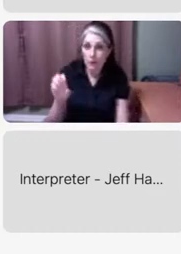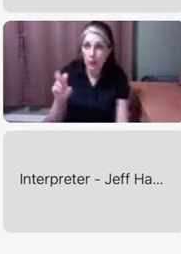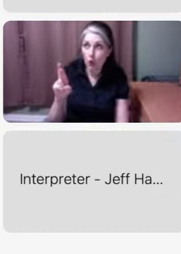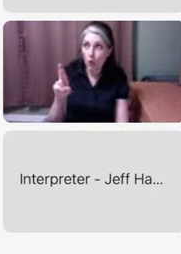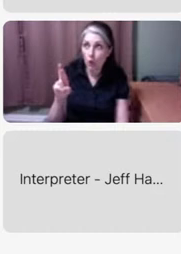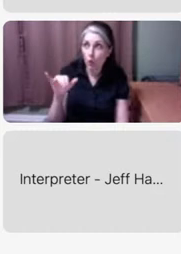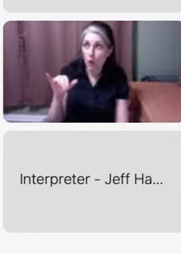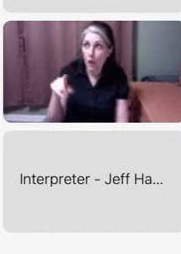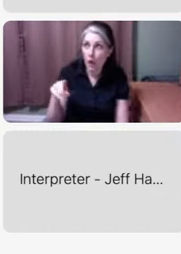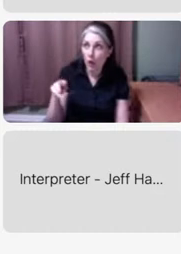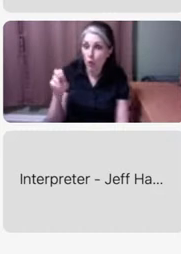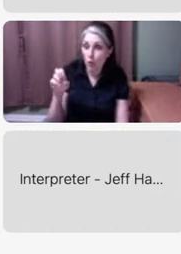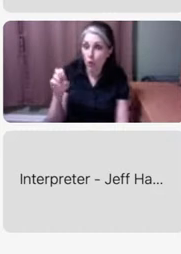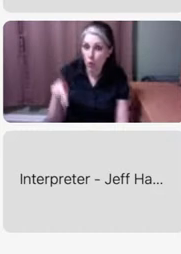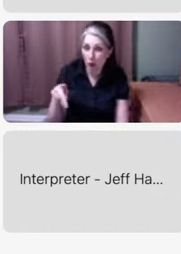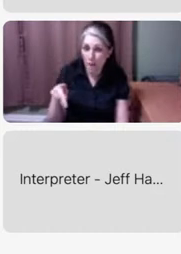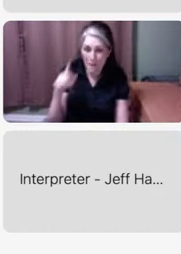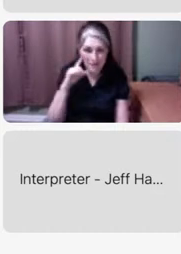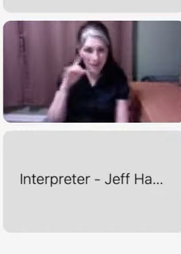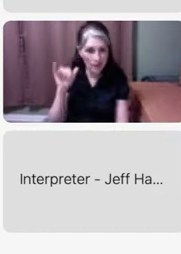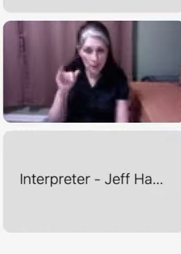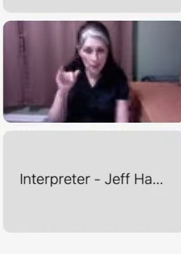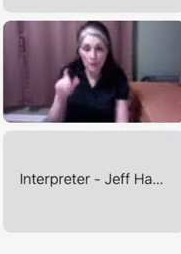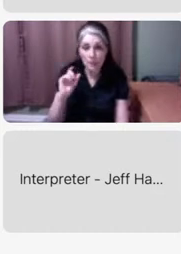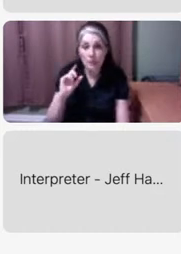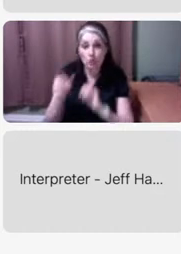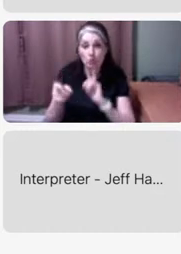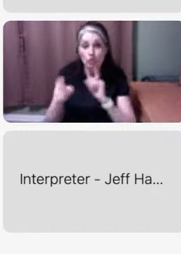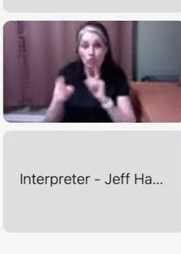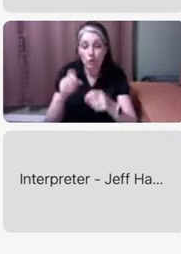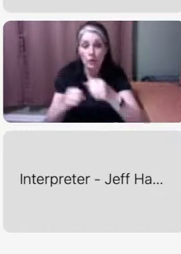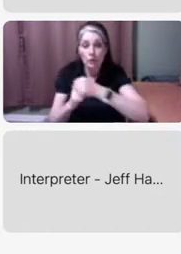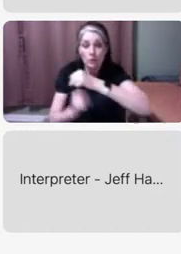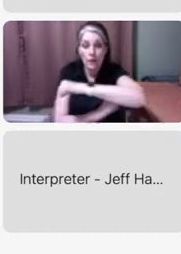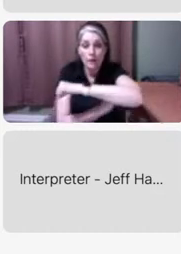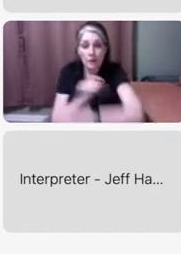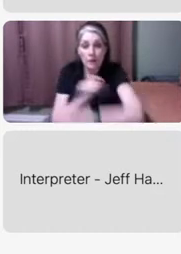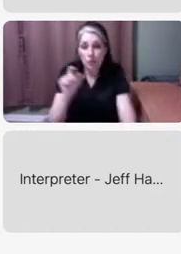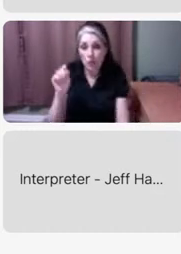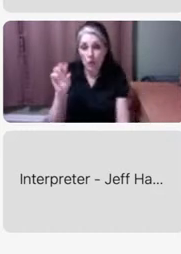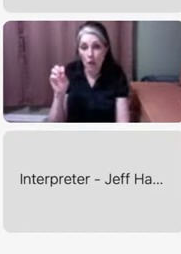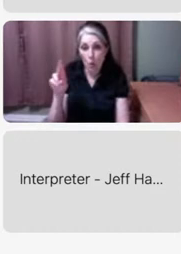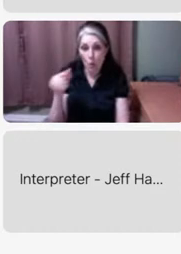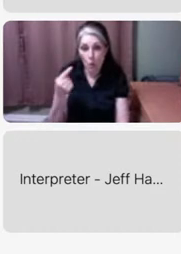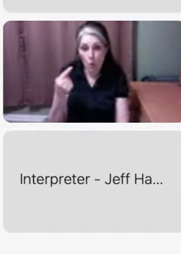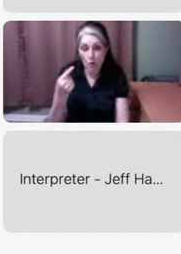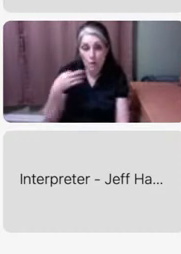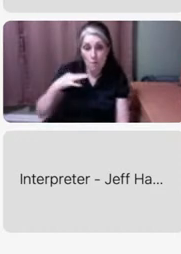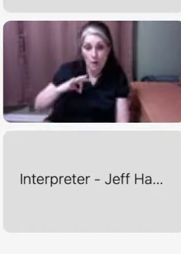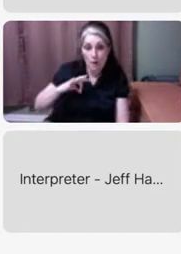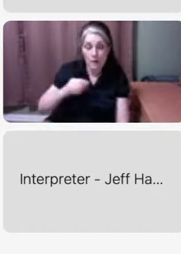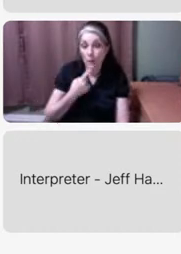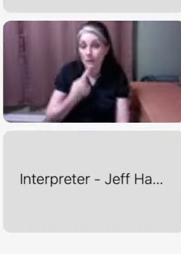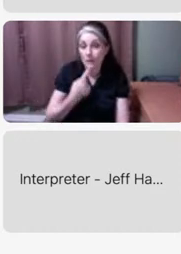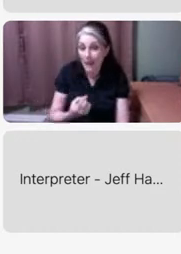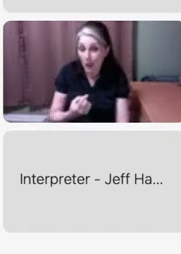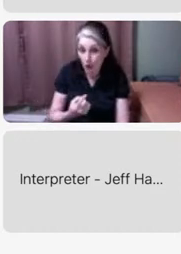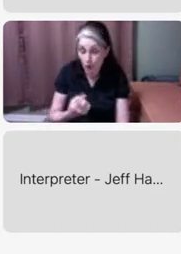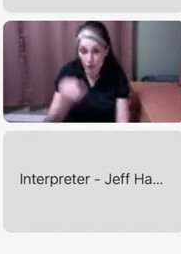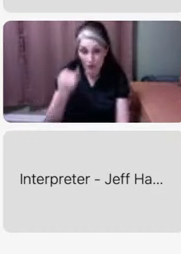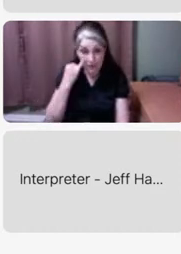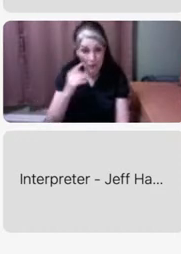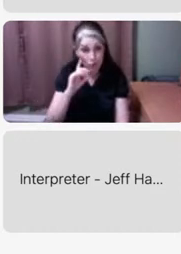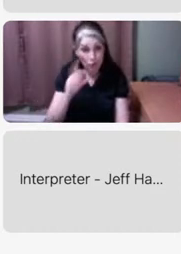donate donate to the foundation it would greatly greatly benefit you and i can tell you if you do donate to this